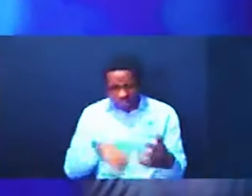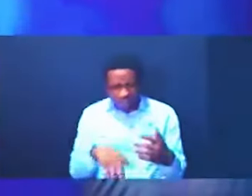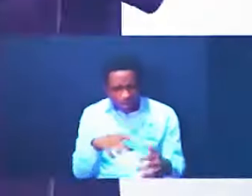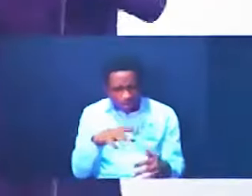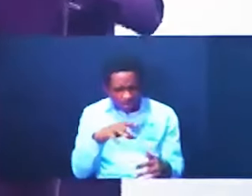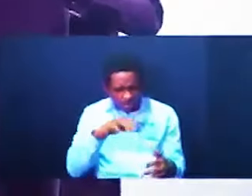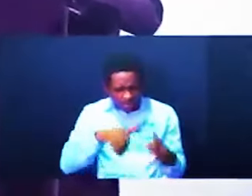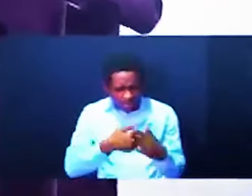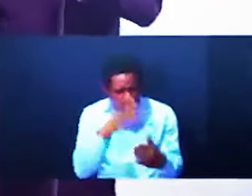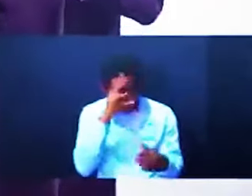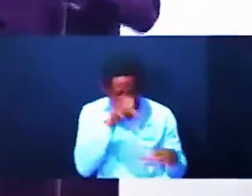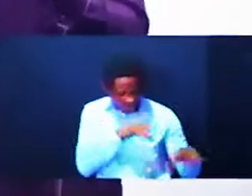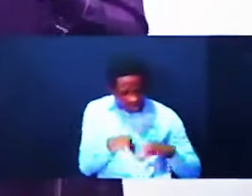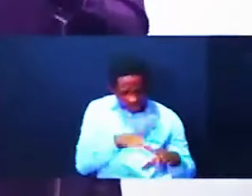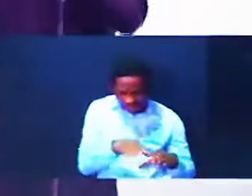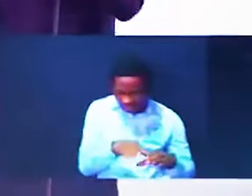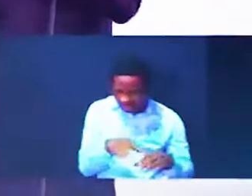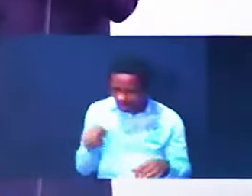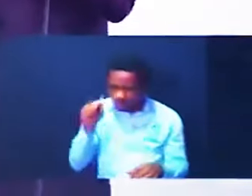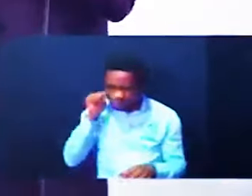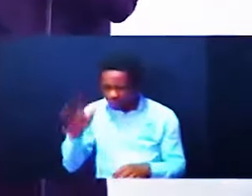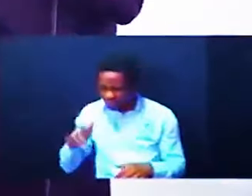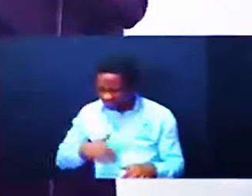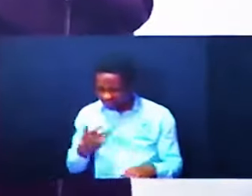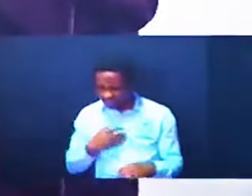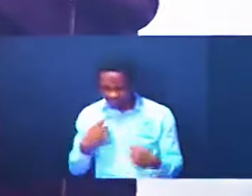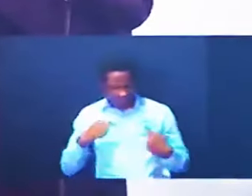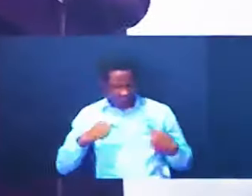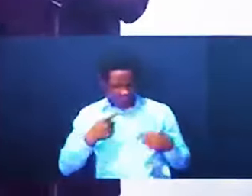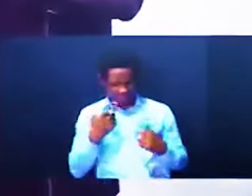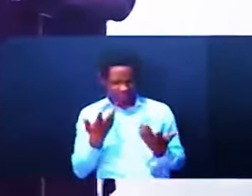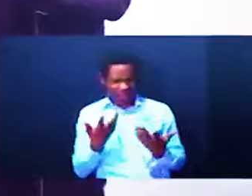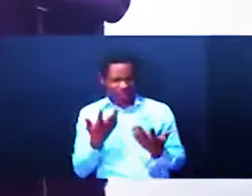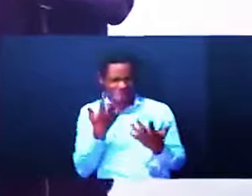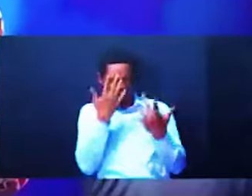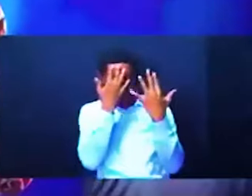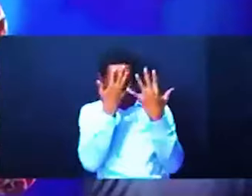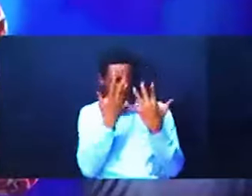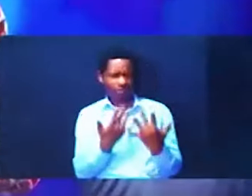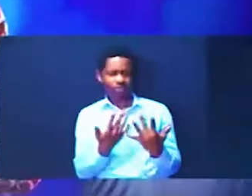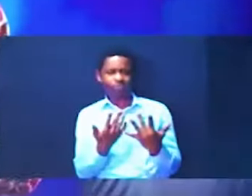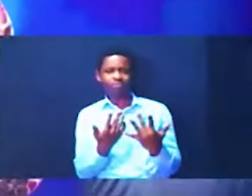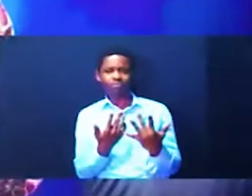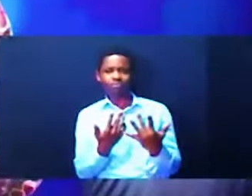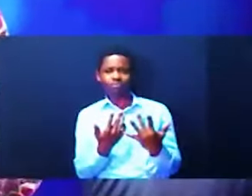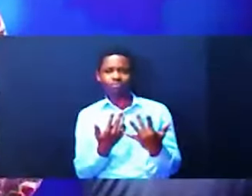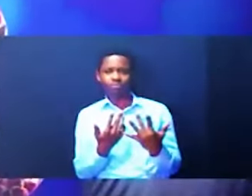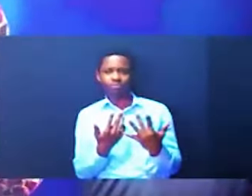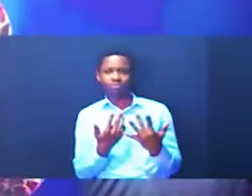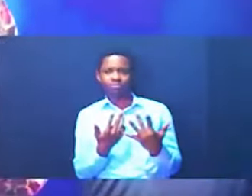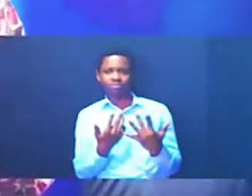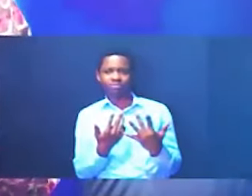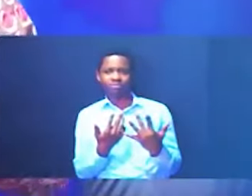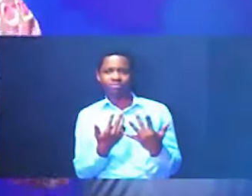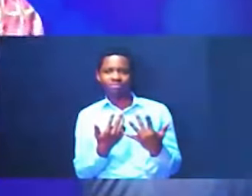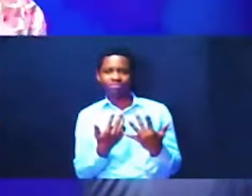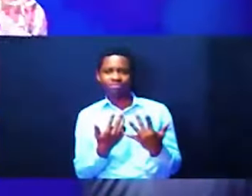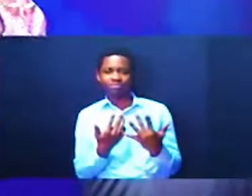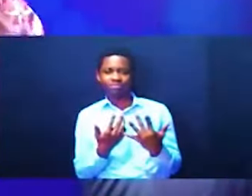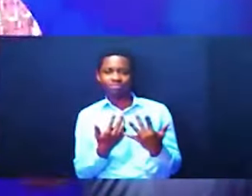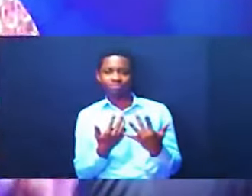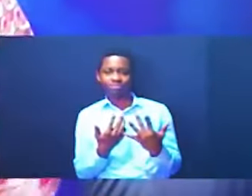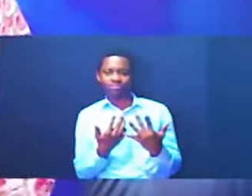ye no na ehunehuna no anadwumu nyina. She woke up with that same picture. You see the devil too.